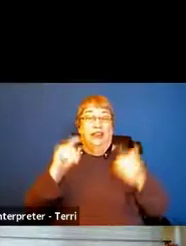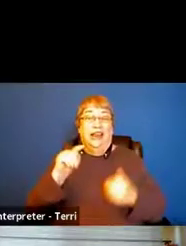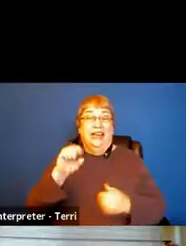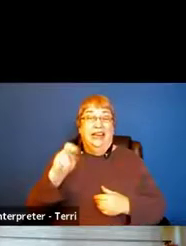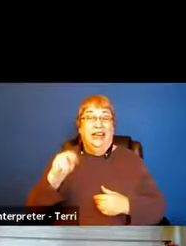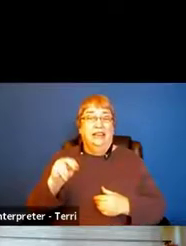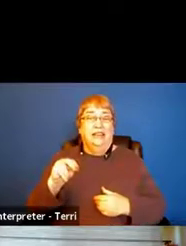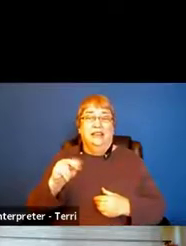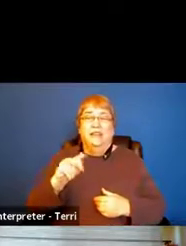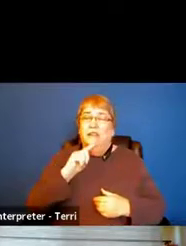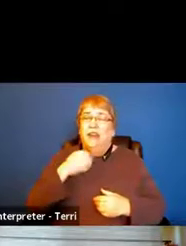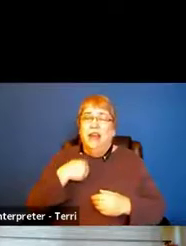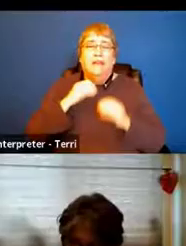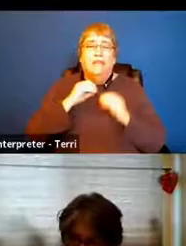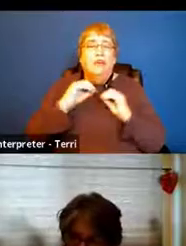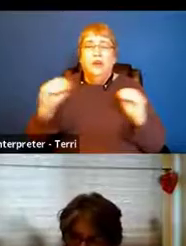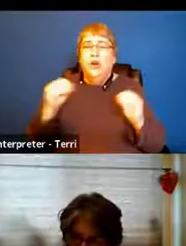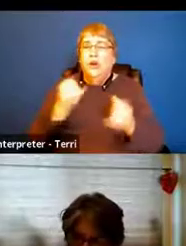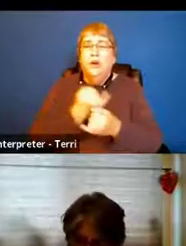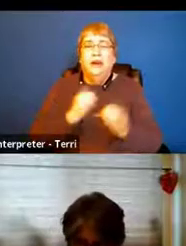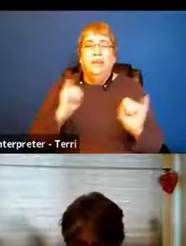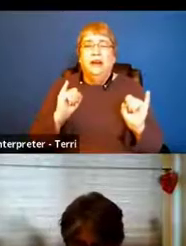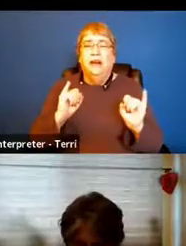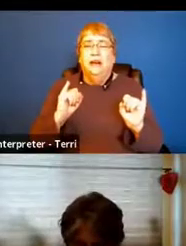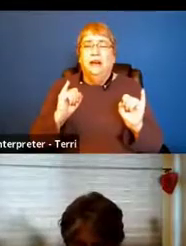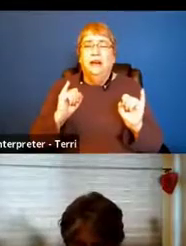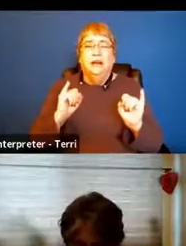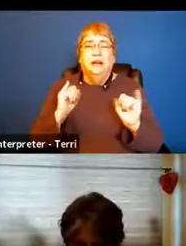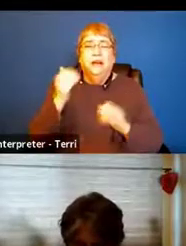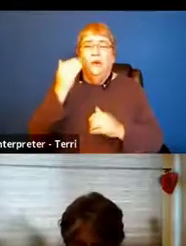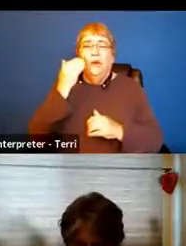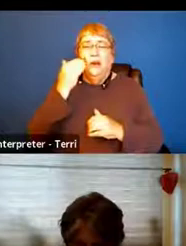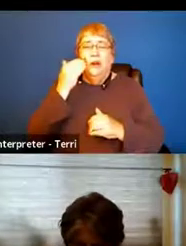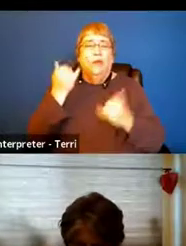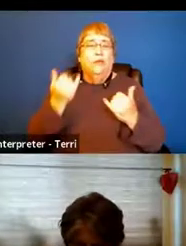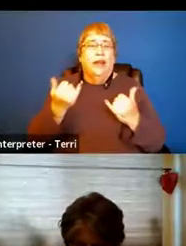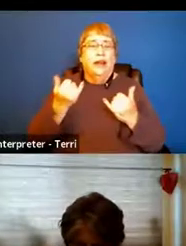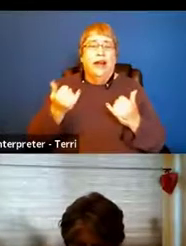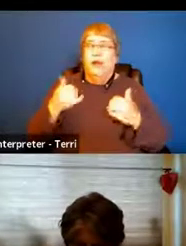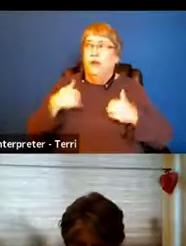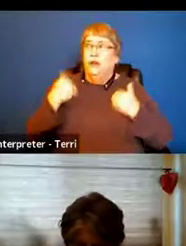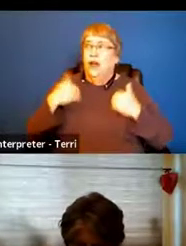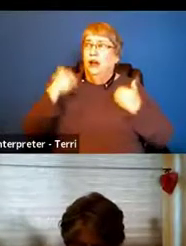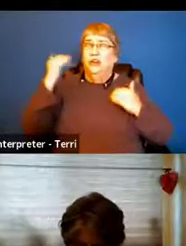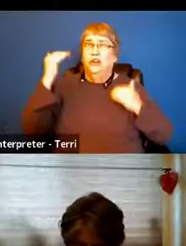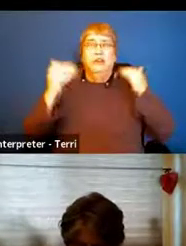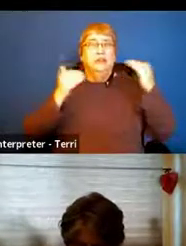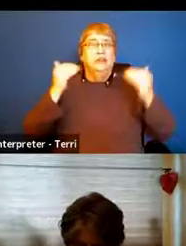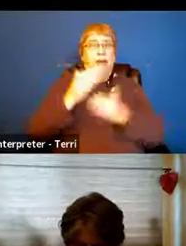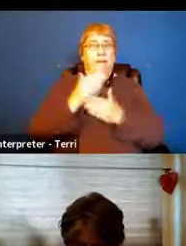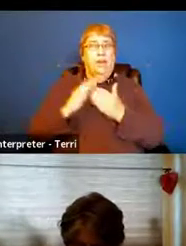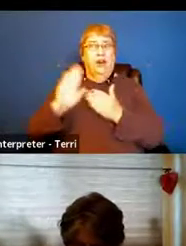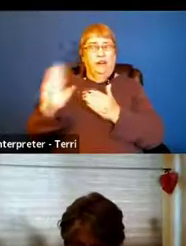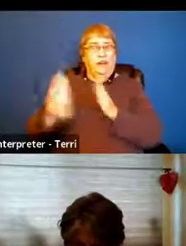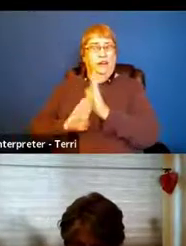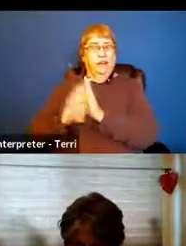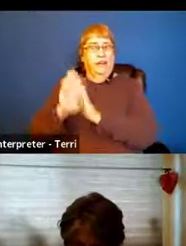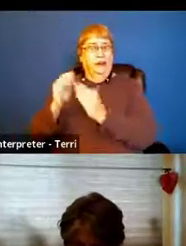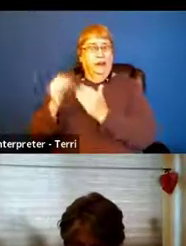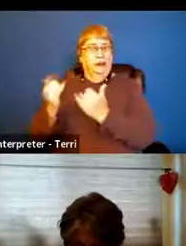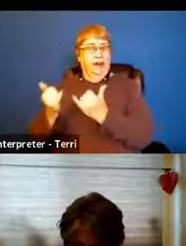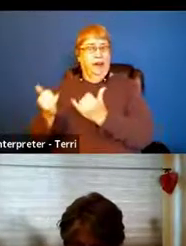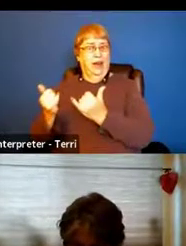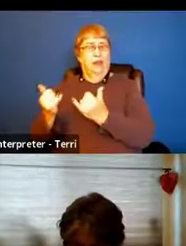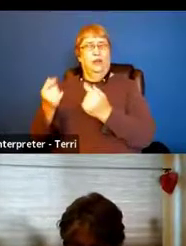independence that is happening. As we know, right, teens and young adults, part of their whole developmental trajectory right now